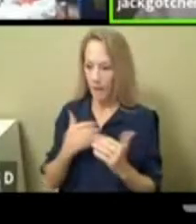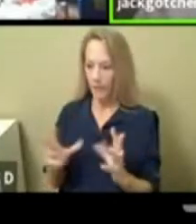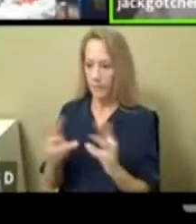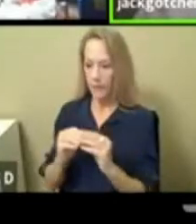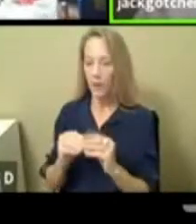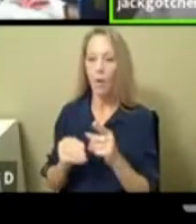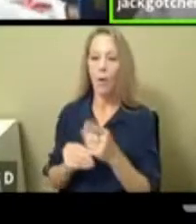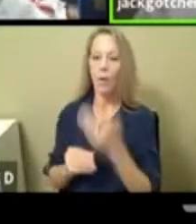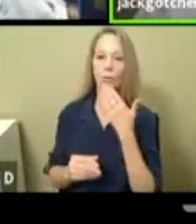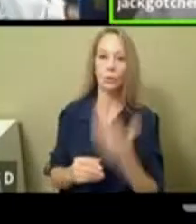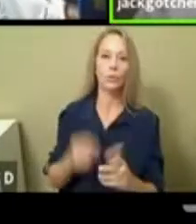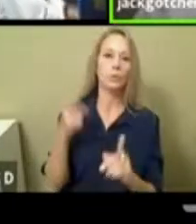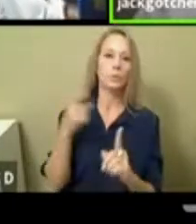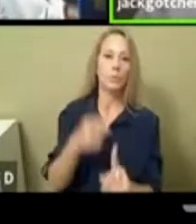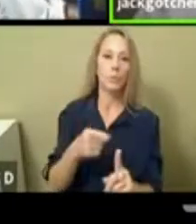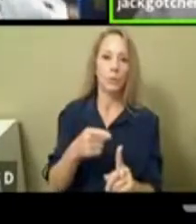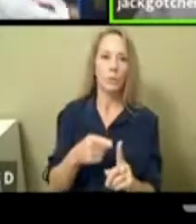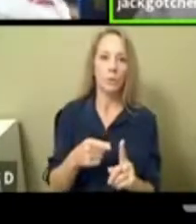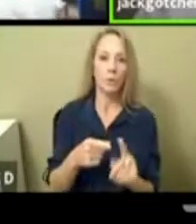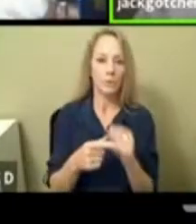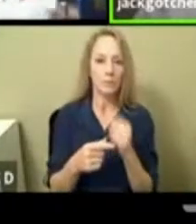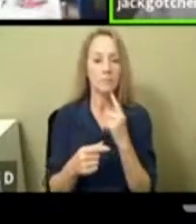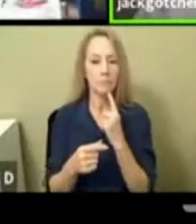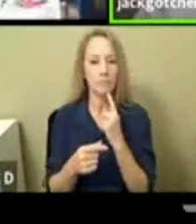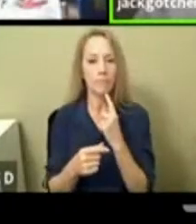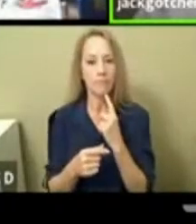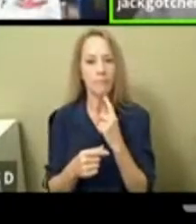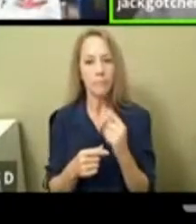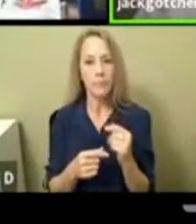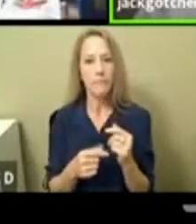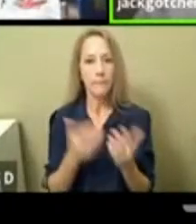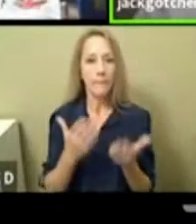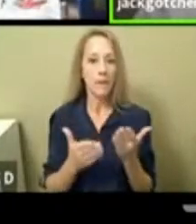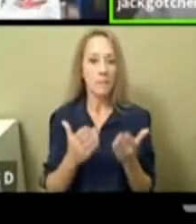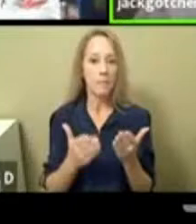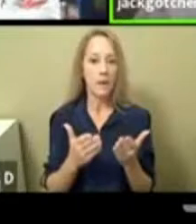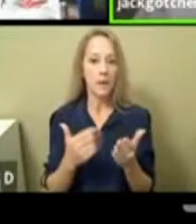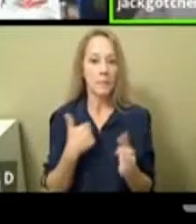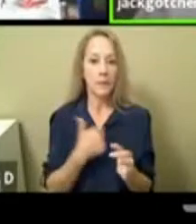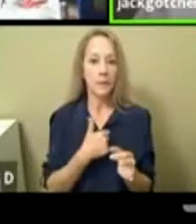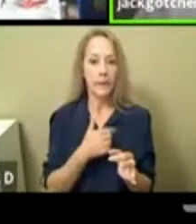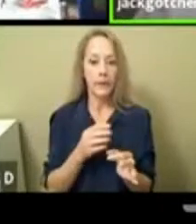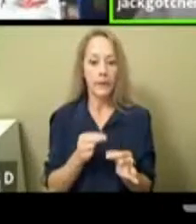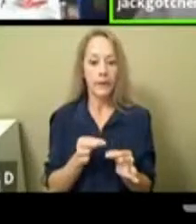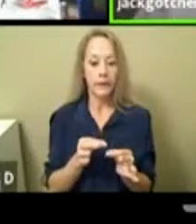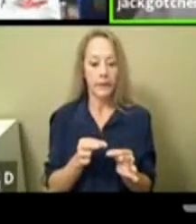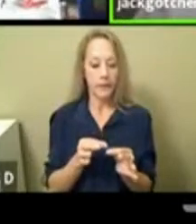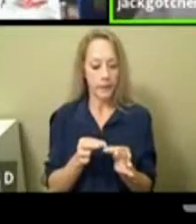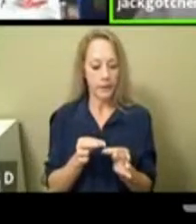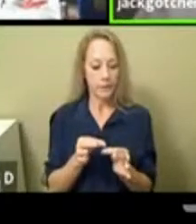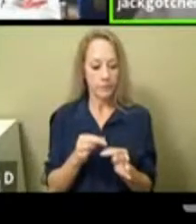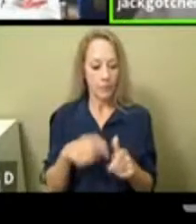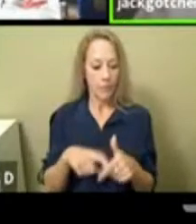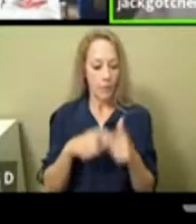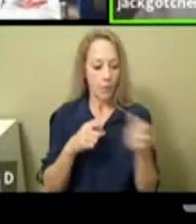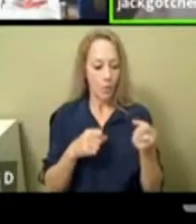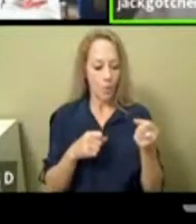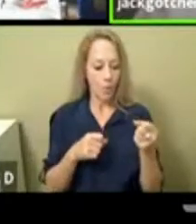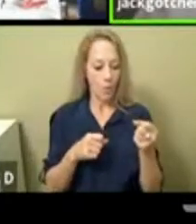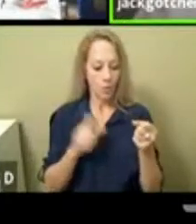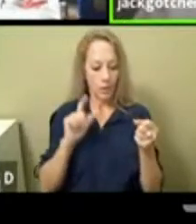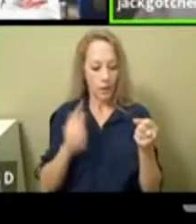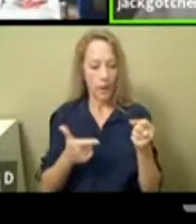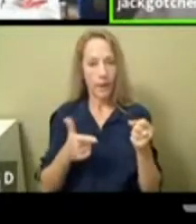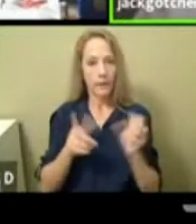Mr. Sanders. Perhaps we can postpone definitely for later in the meeting a vote on this until we figured out that